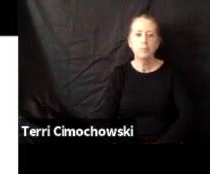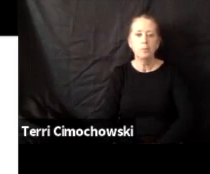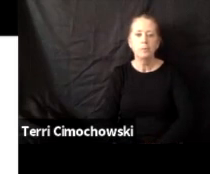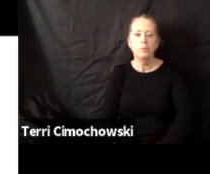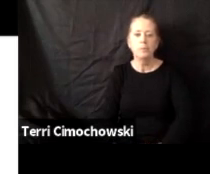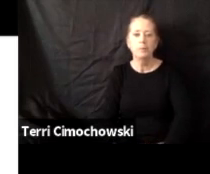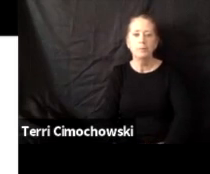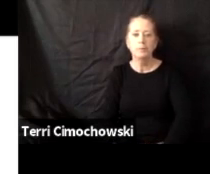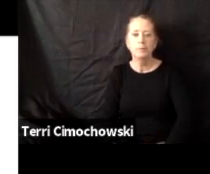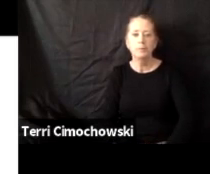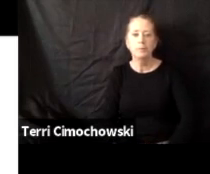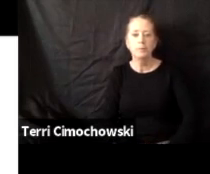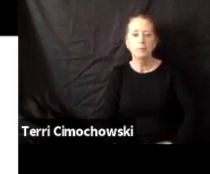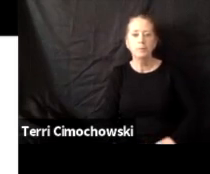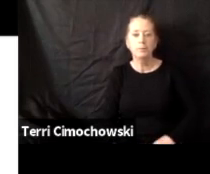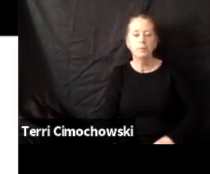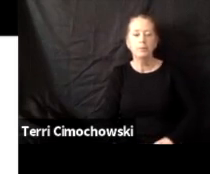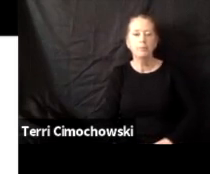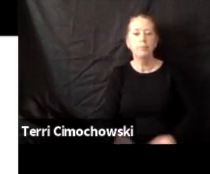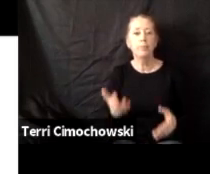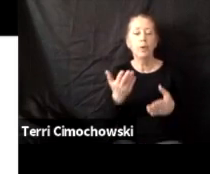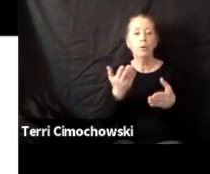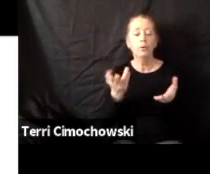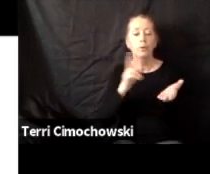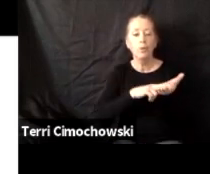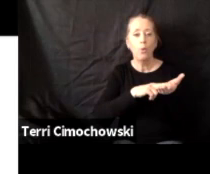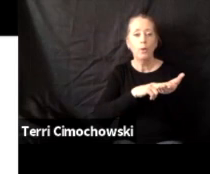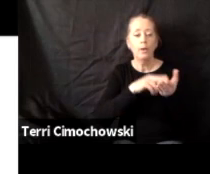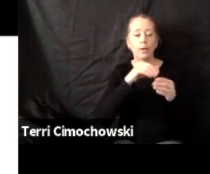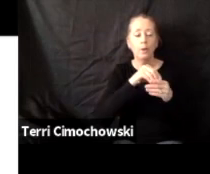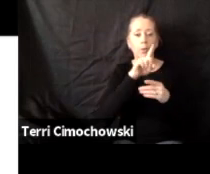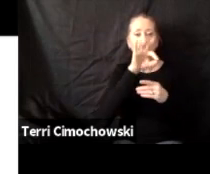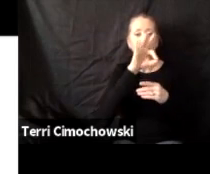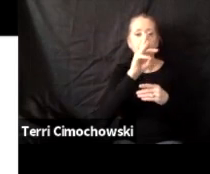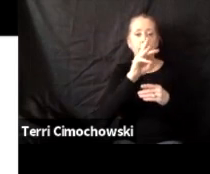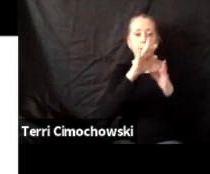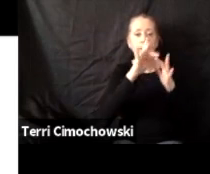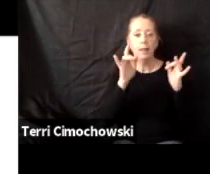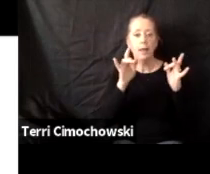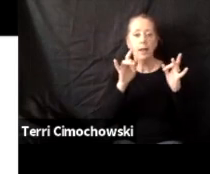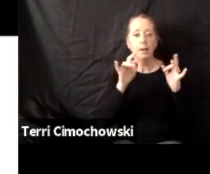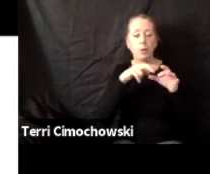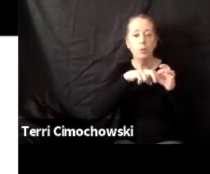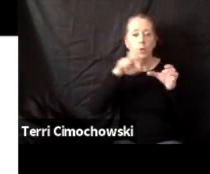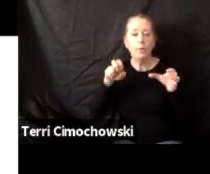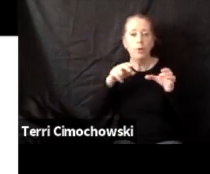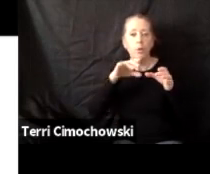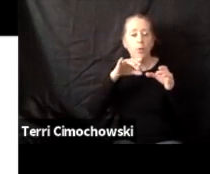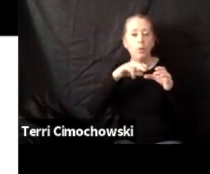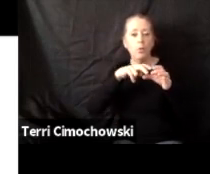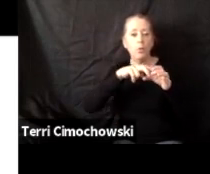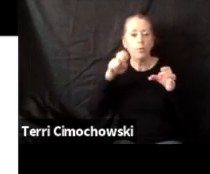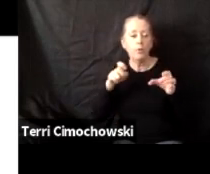And then does enrolling into 196 online immediately remove my child from enrollment into their attendance area